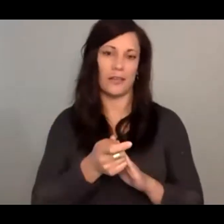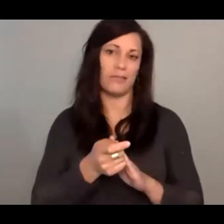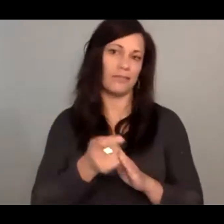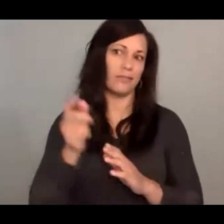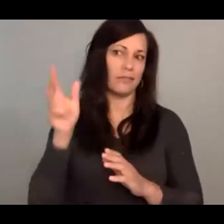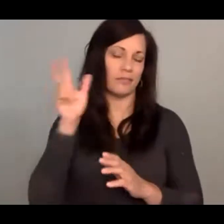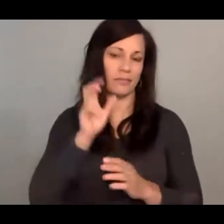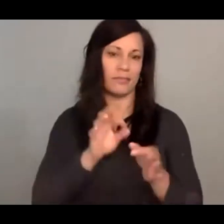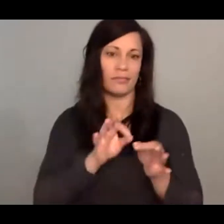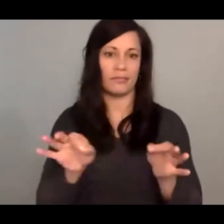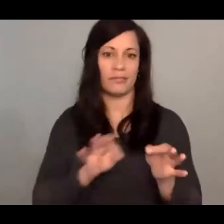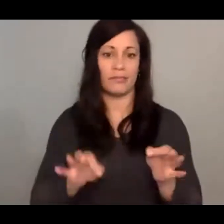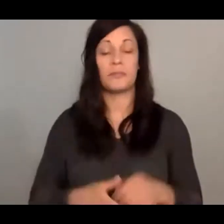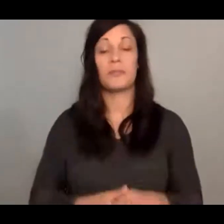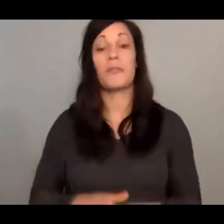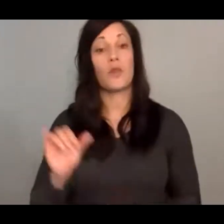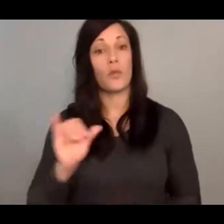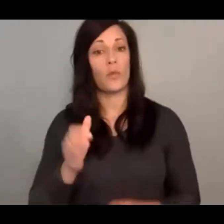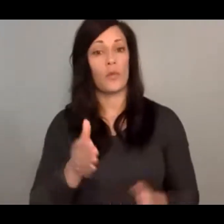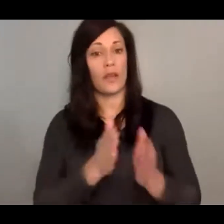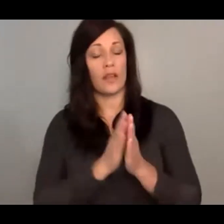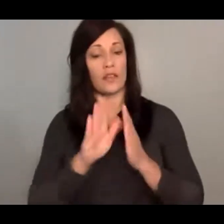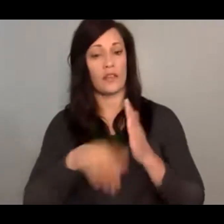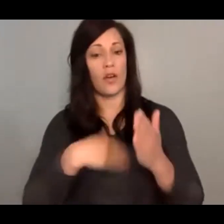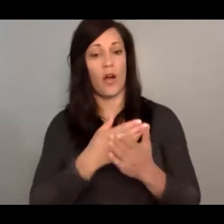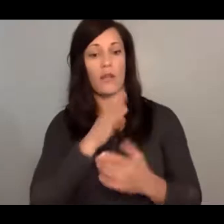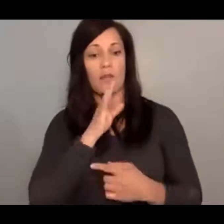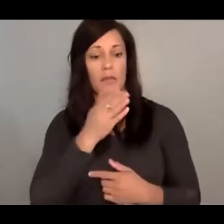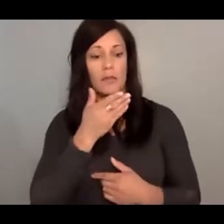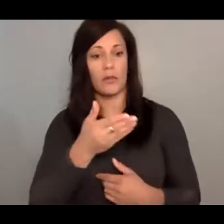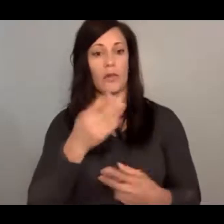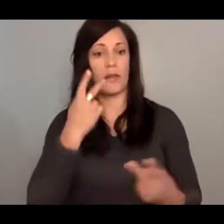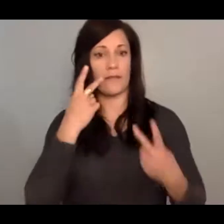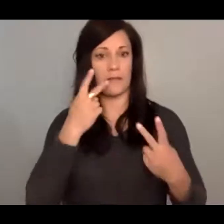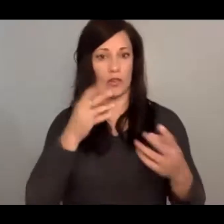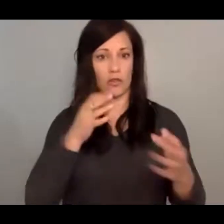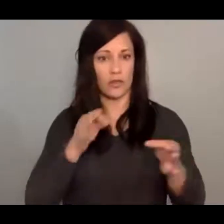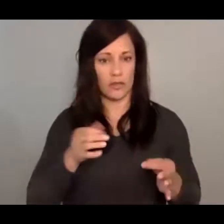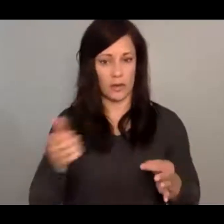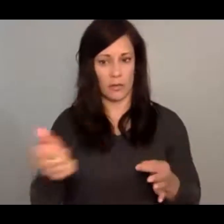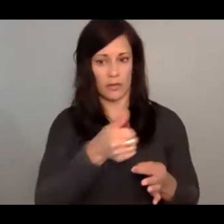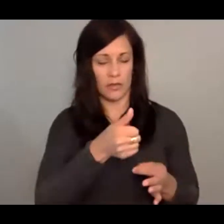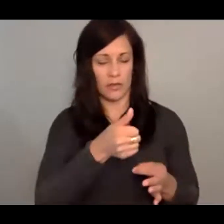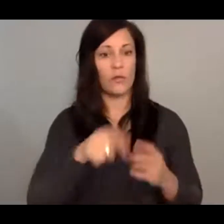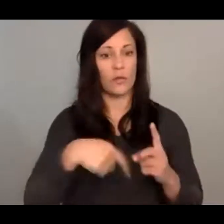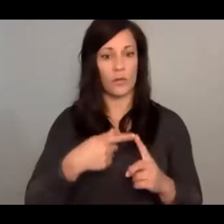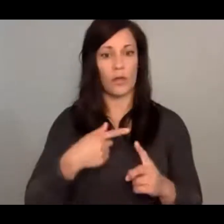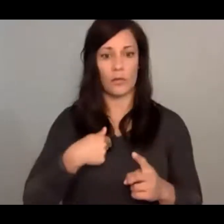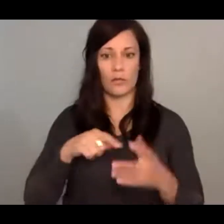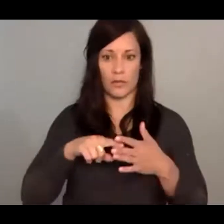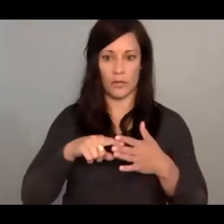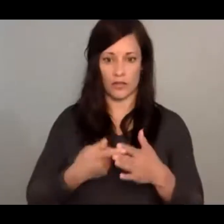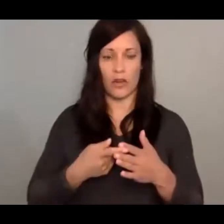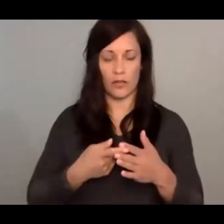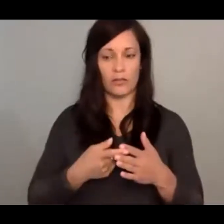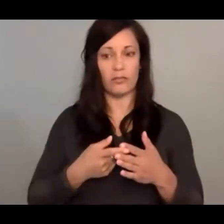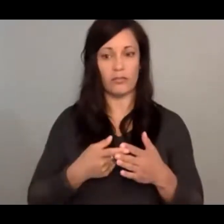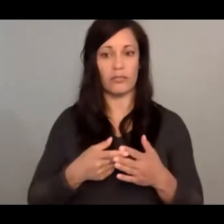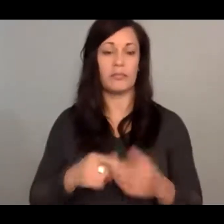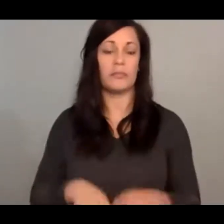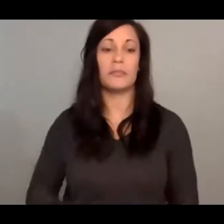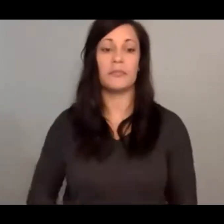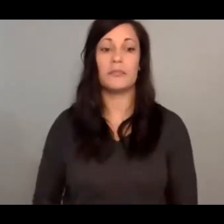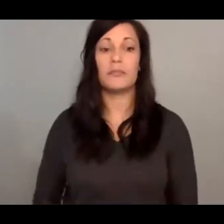all our speakers to visually describe themselves the first time they speak, as I did at the top of the program. Shortly, you'll hear from